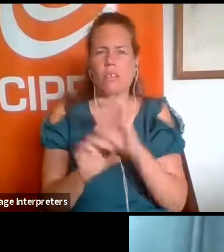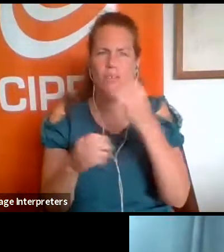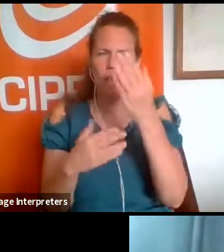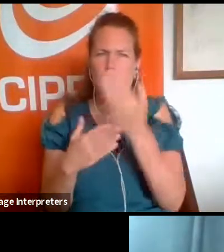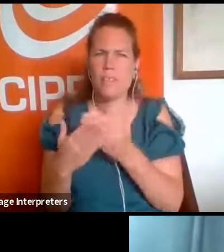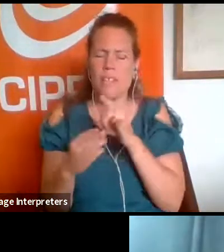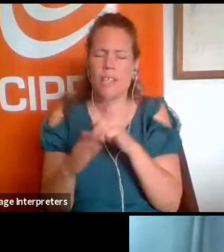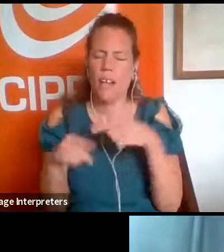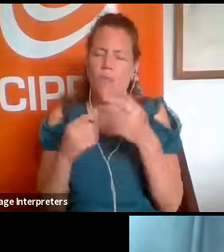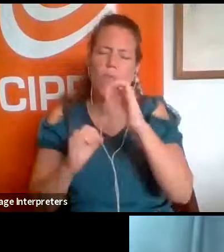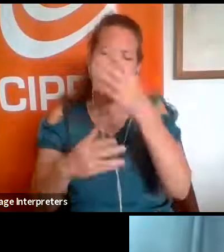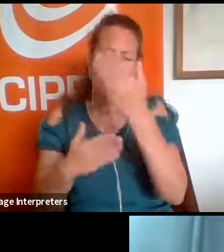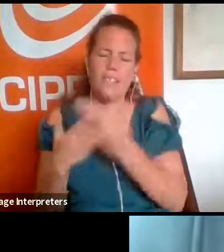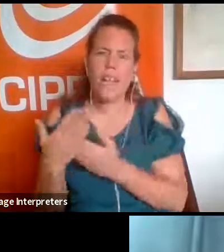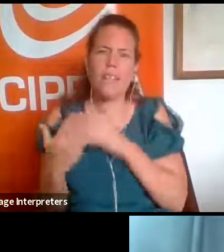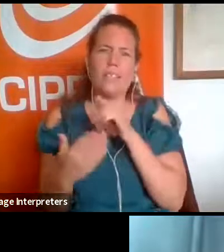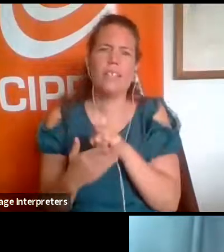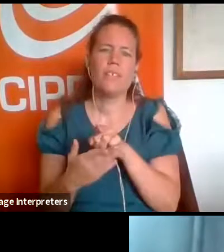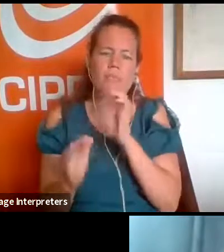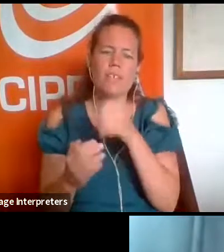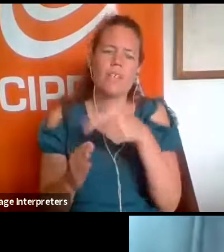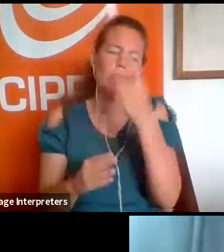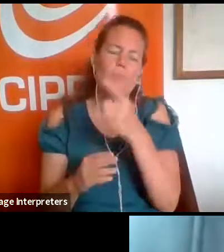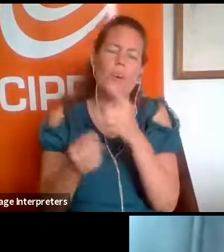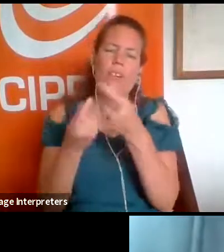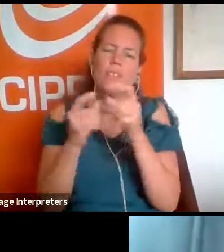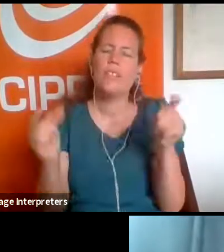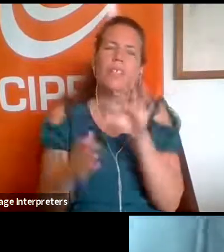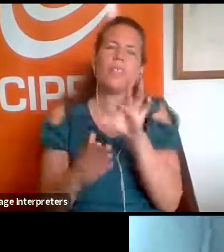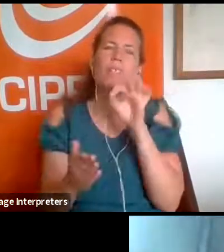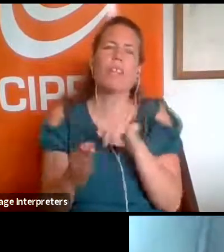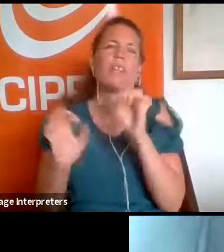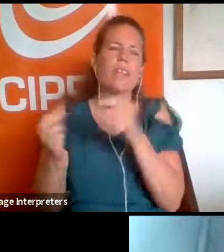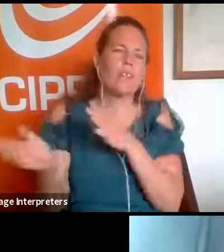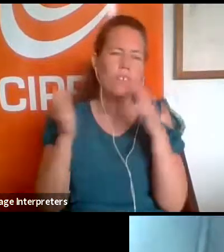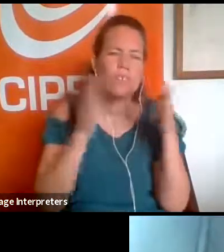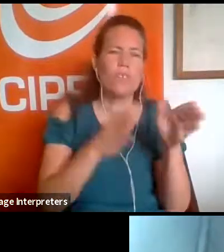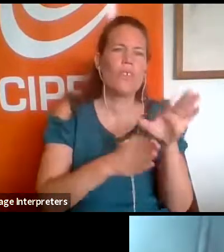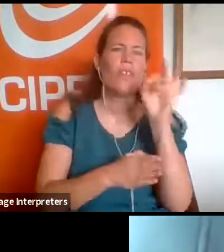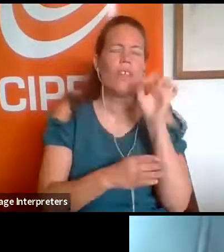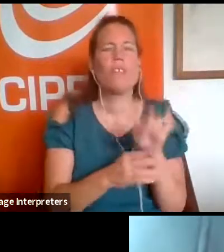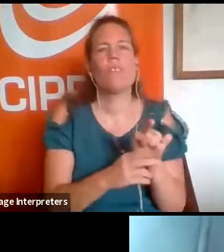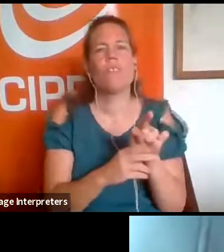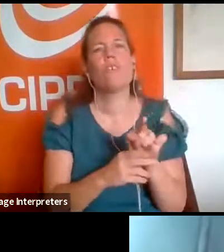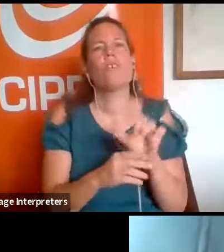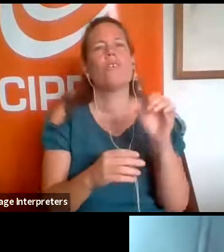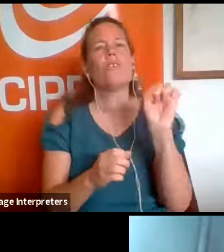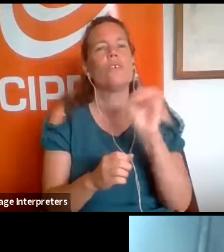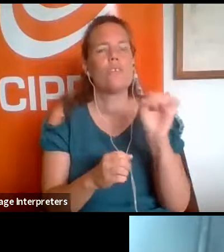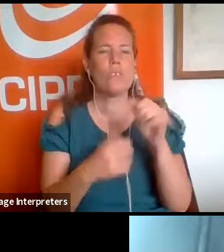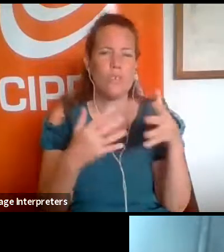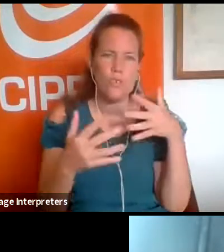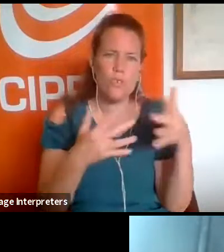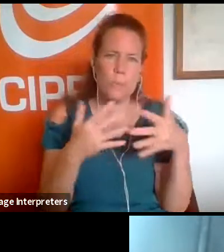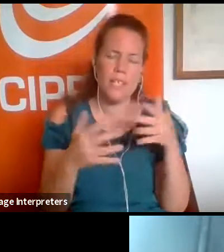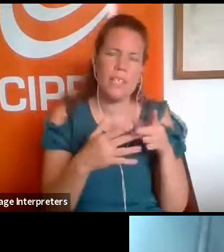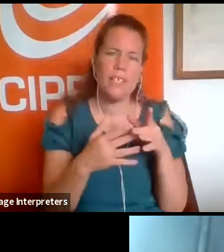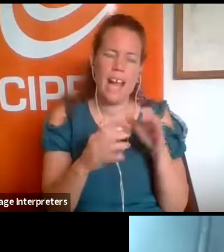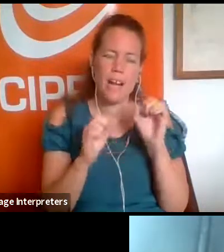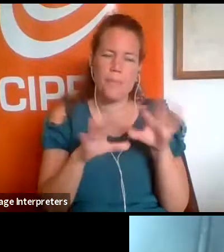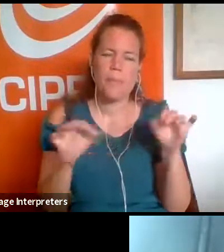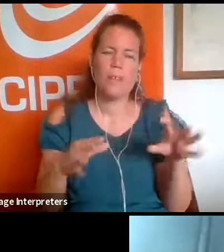is our website, to find more details. And you can also check out our social media pages on Twitter, Facebook, and Instagram